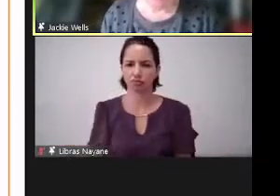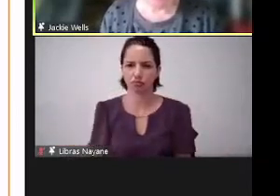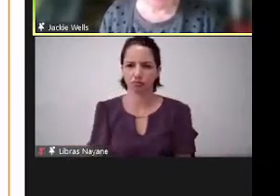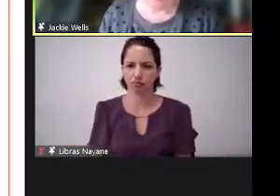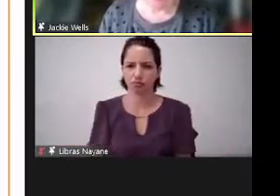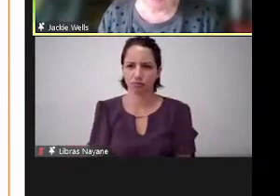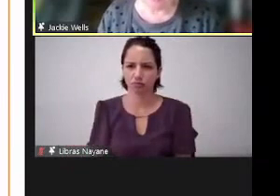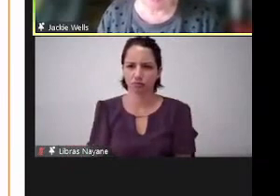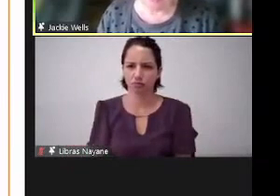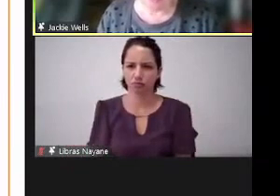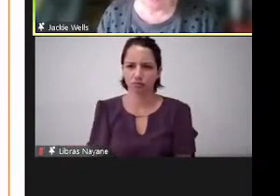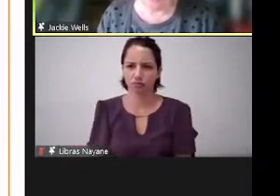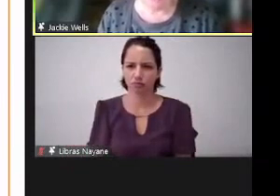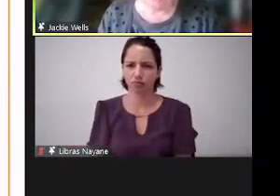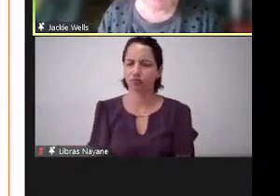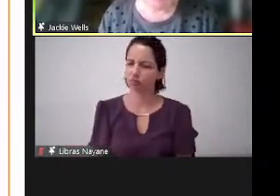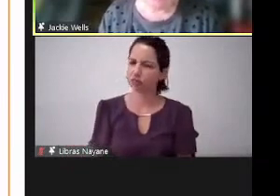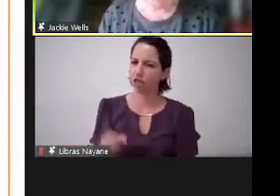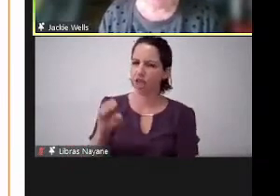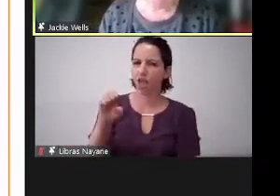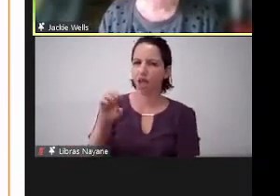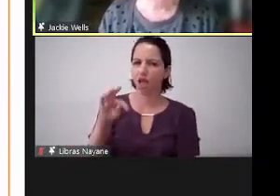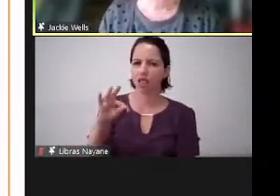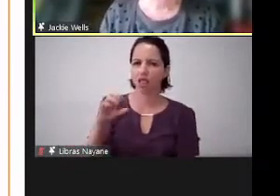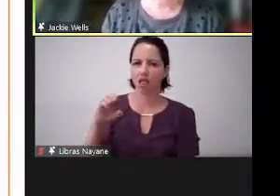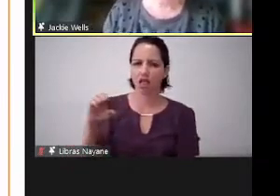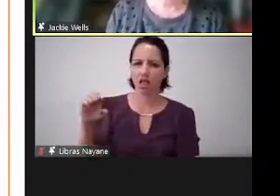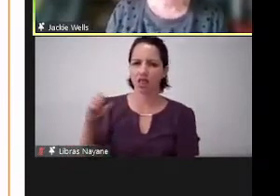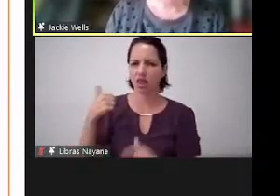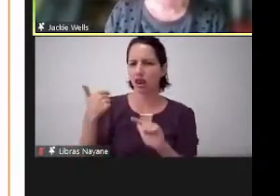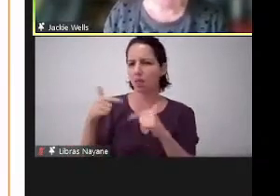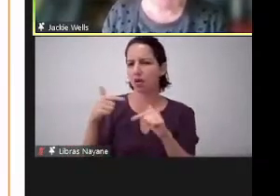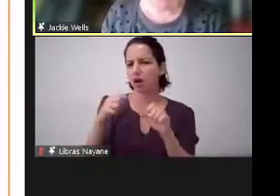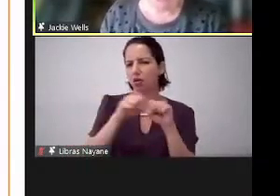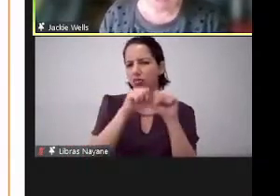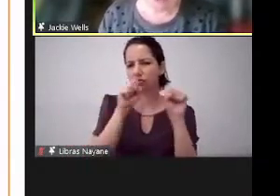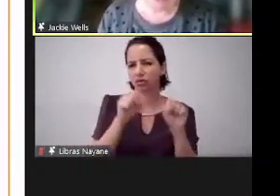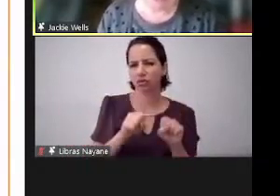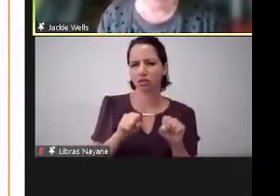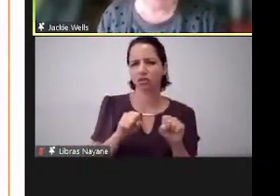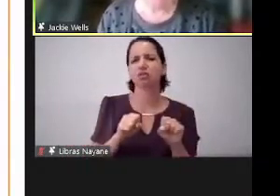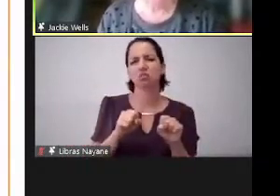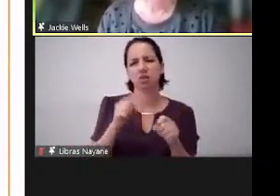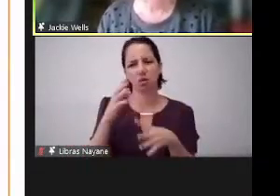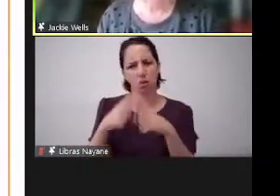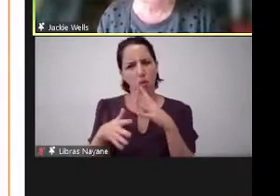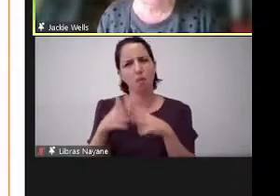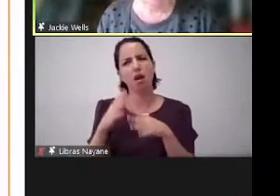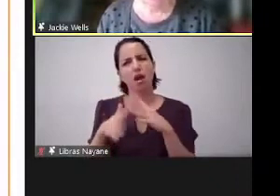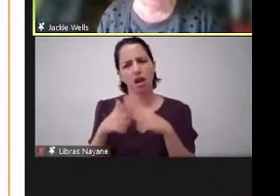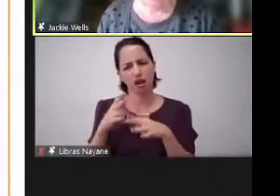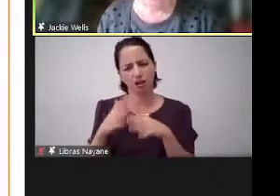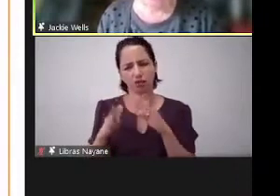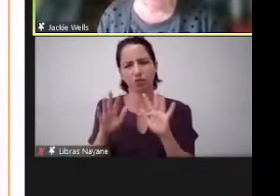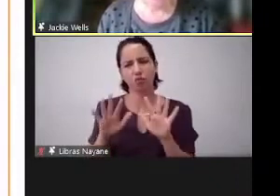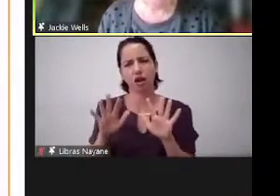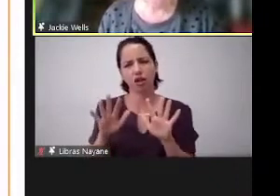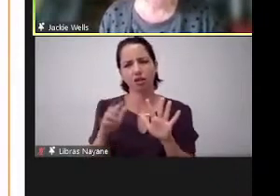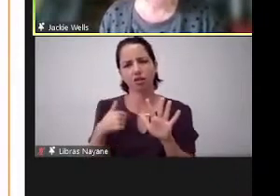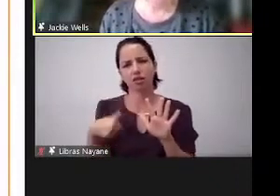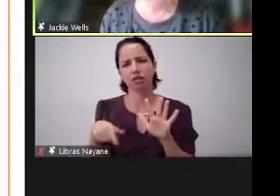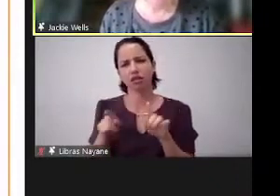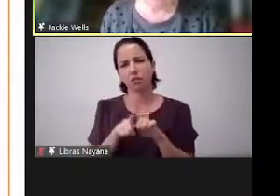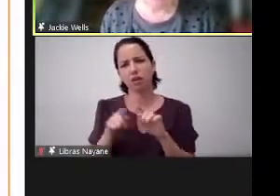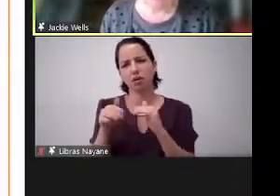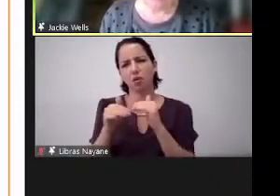considerable complexity that has to be built in, and compliance costs have risen and continue to rise with